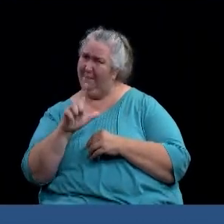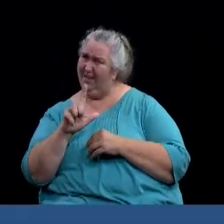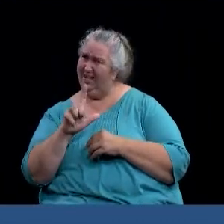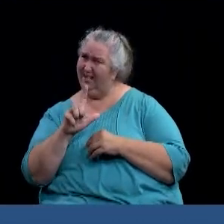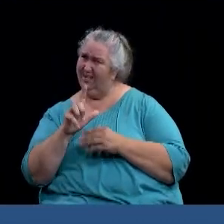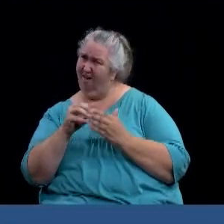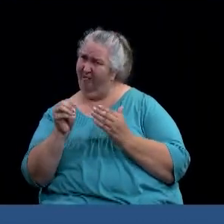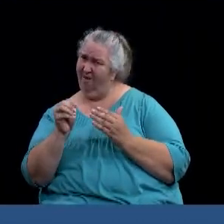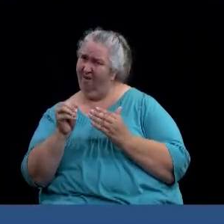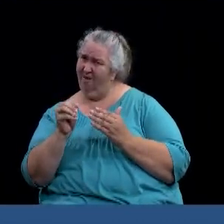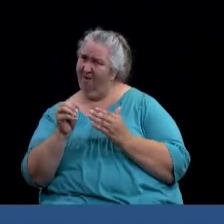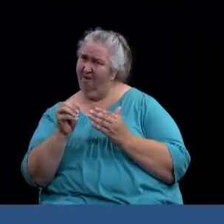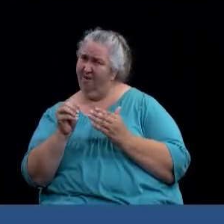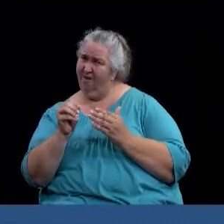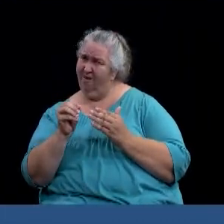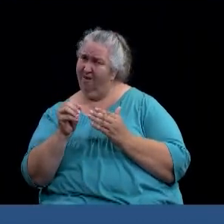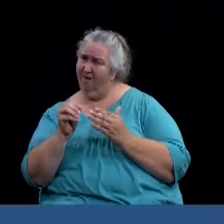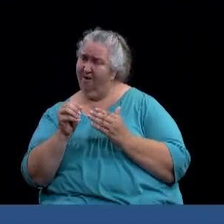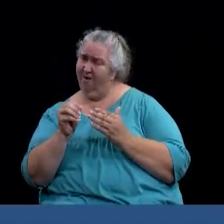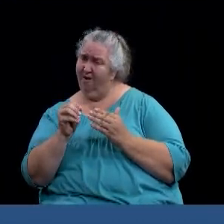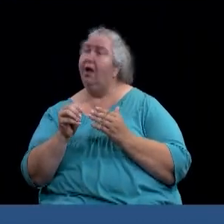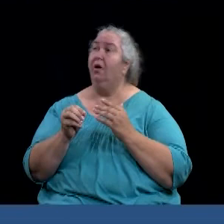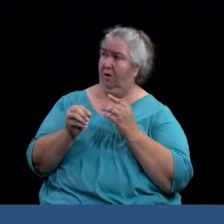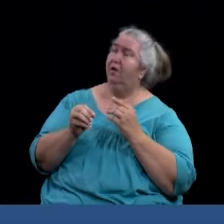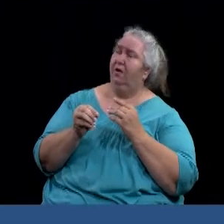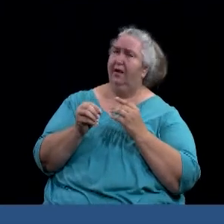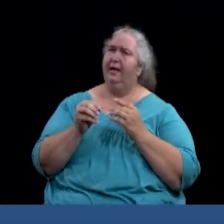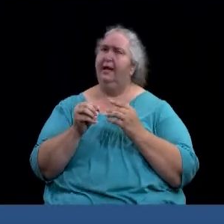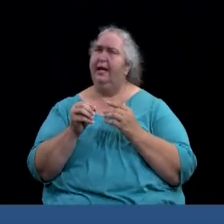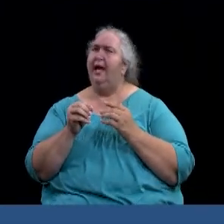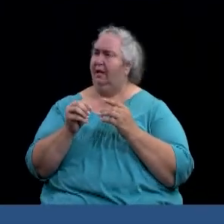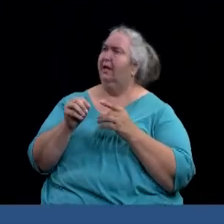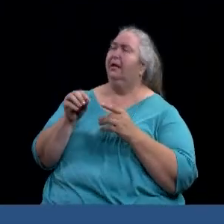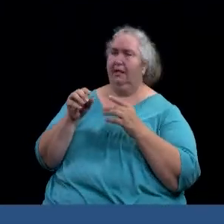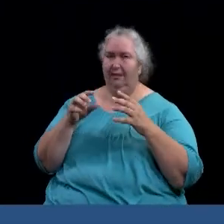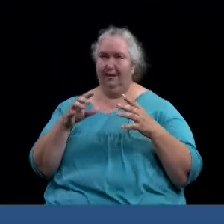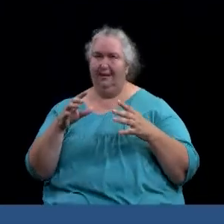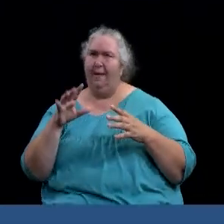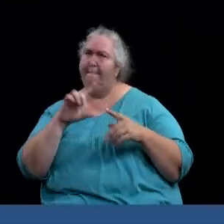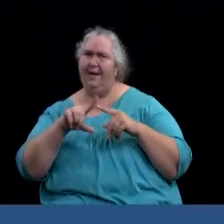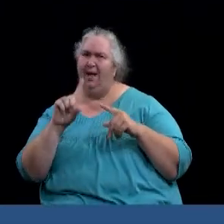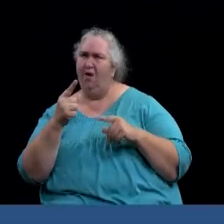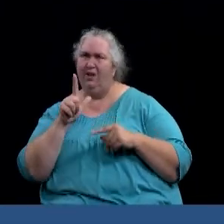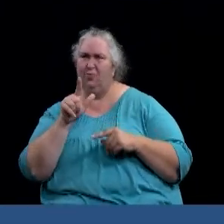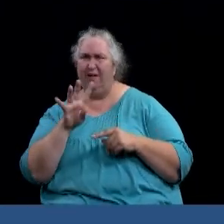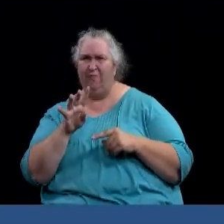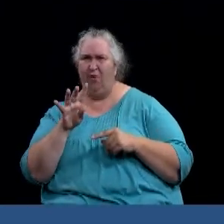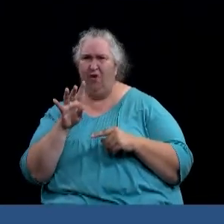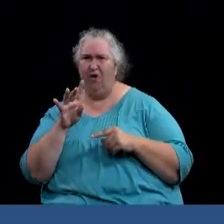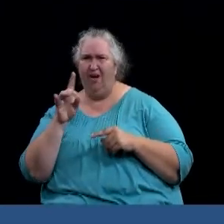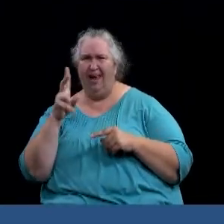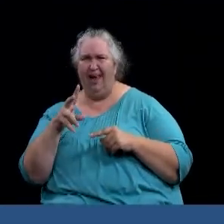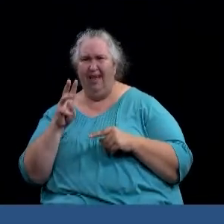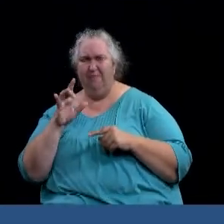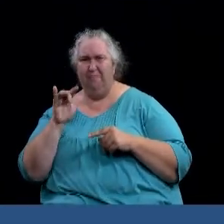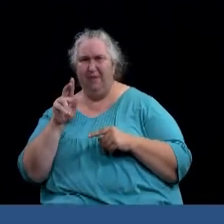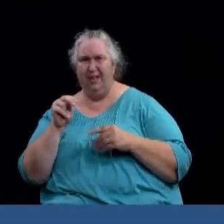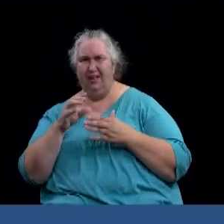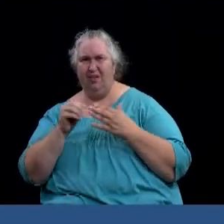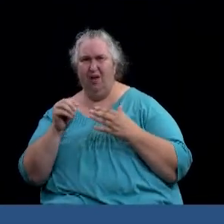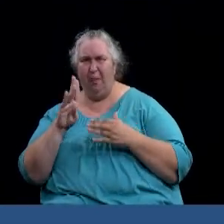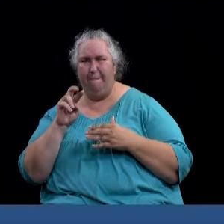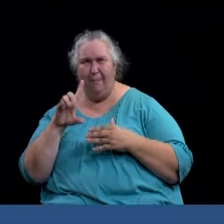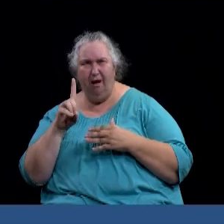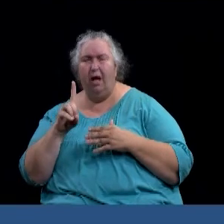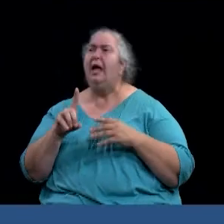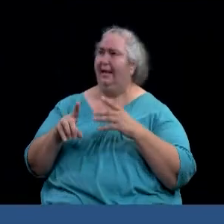information. Right, but it's only a $24.5 million bond, right? Right. So where's the other 15? Or the